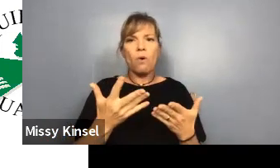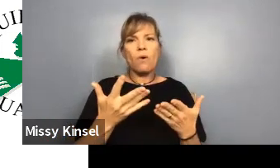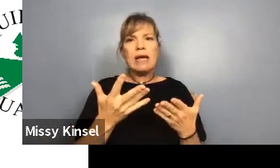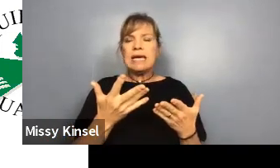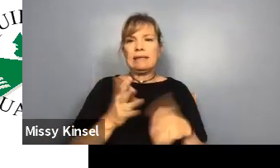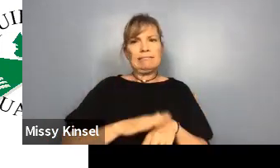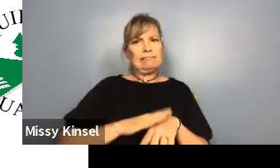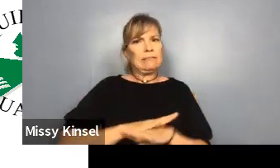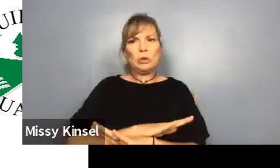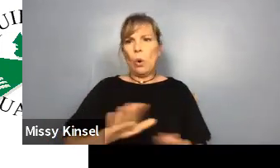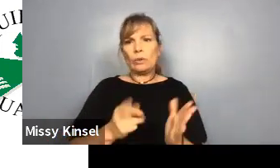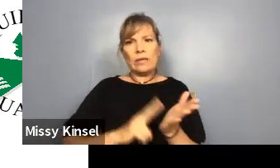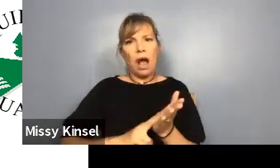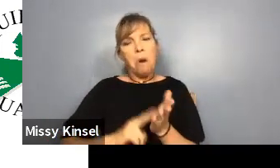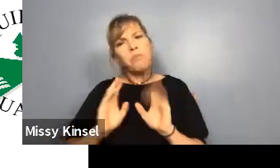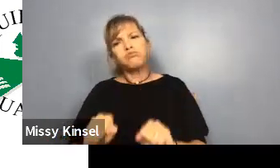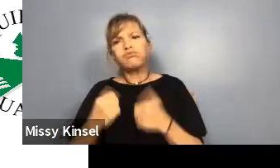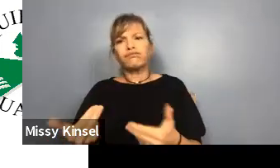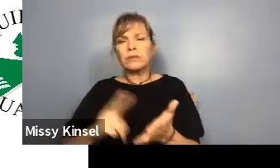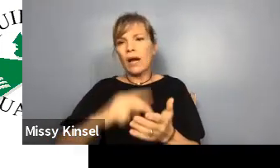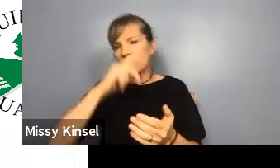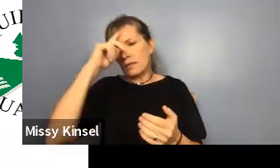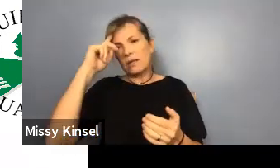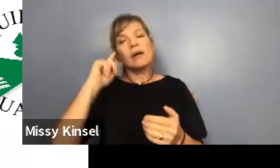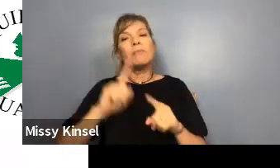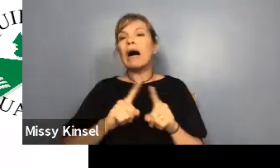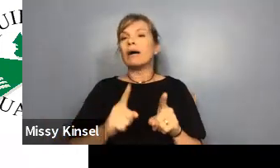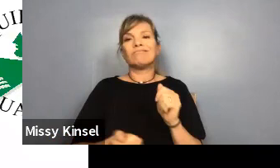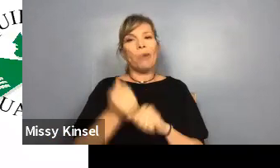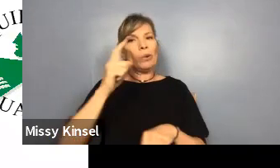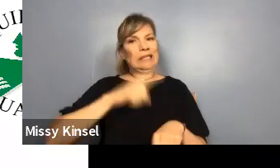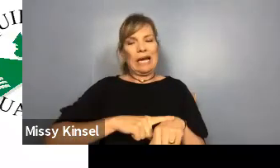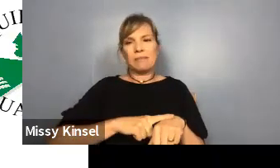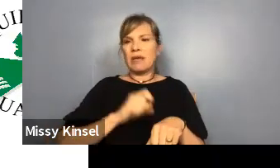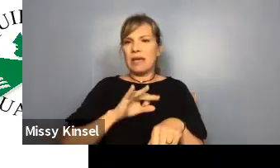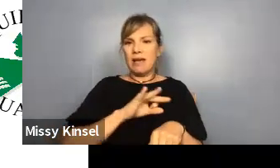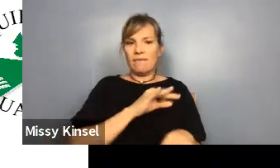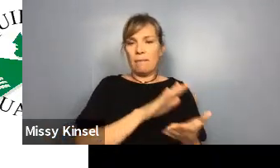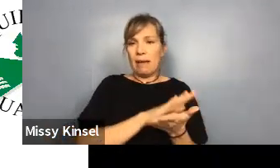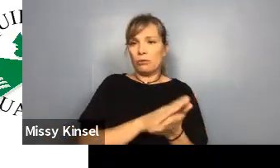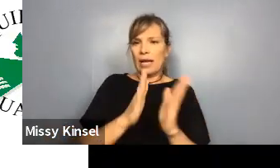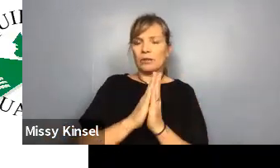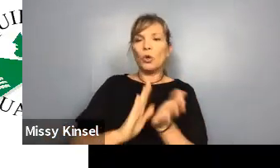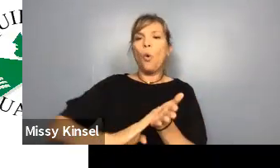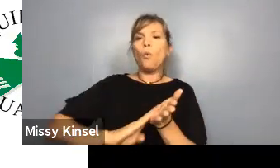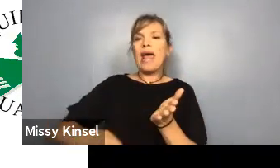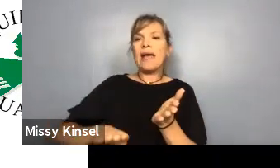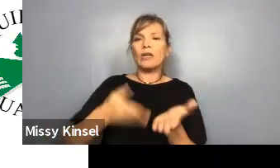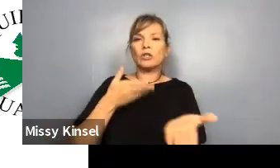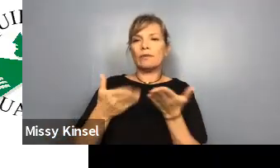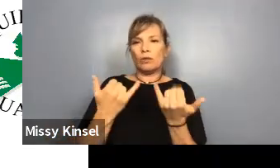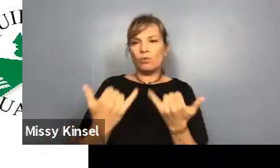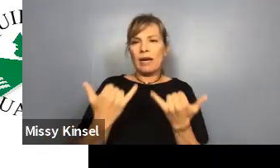advise that you sign it or not. But generally, if it's something asking that you waive services